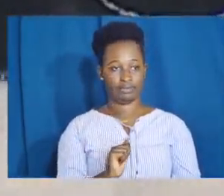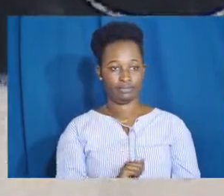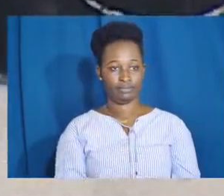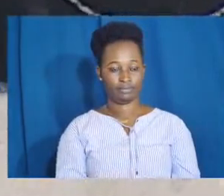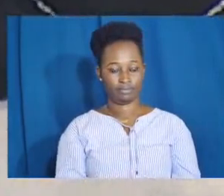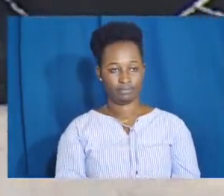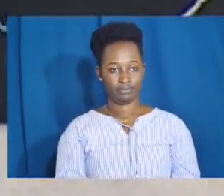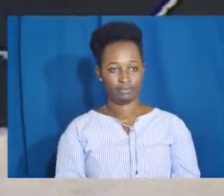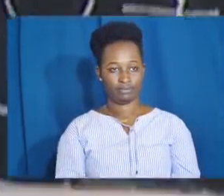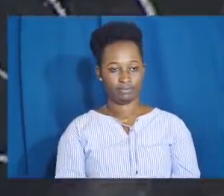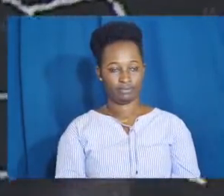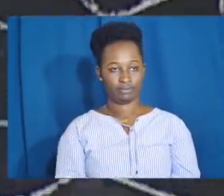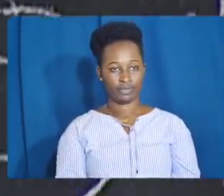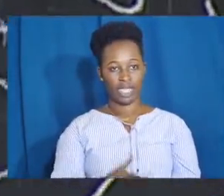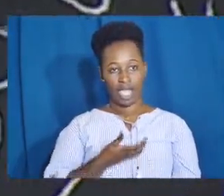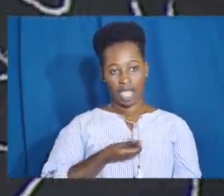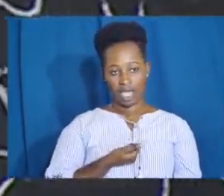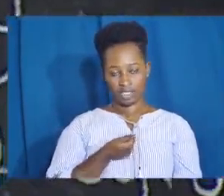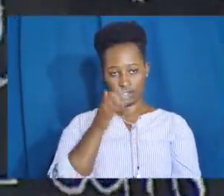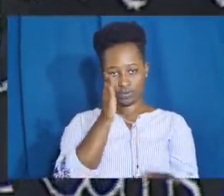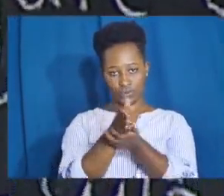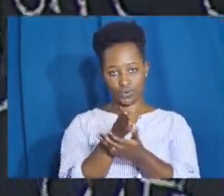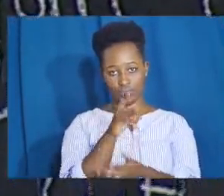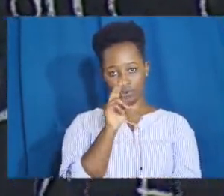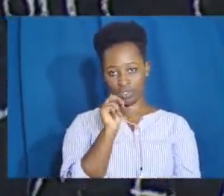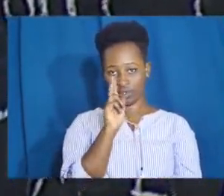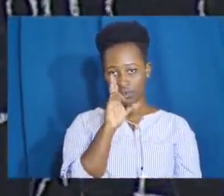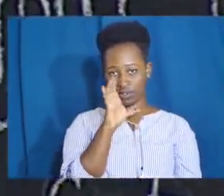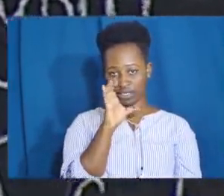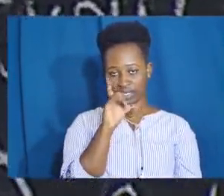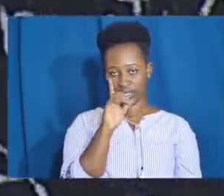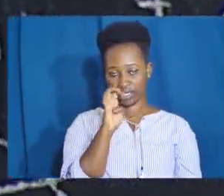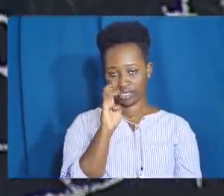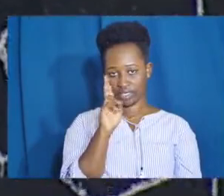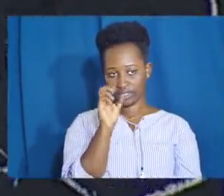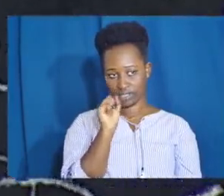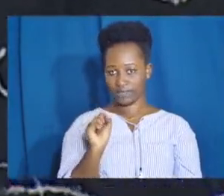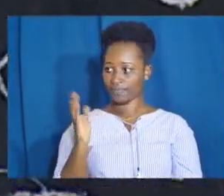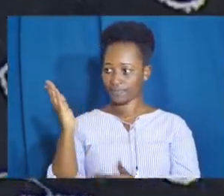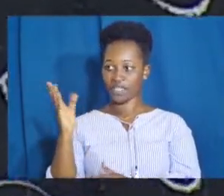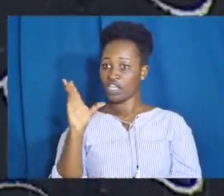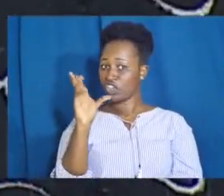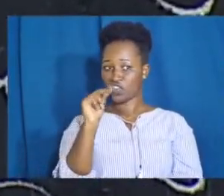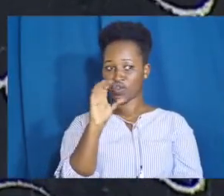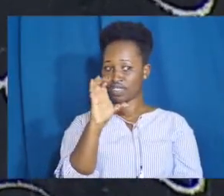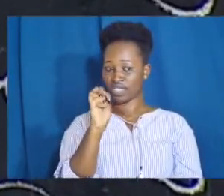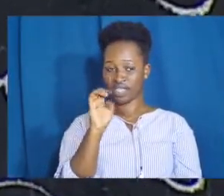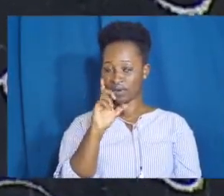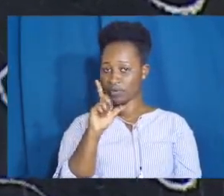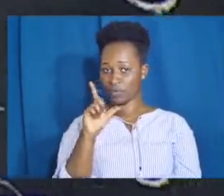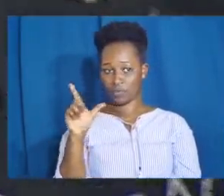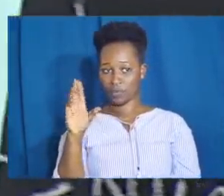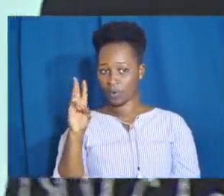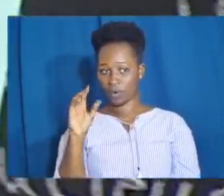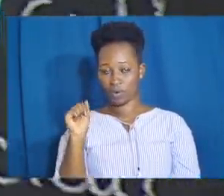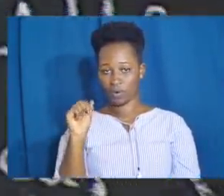Amoeba. It has true nucleus, no cell wall, single cell,